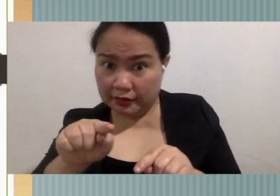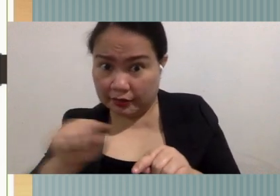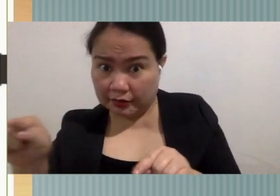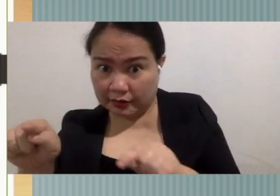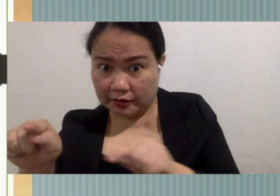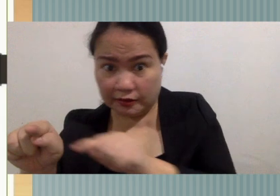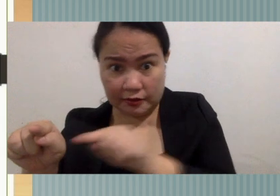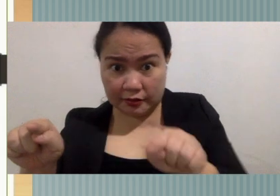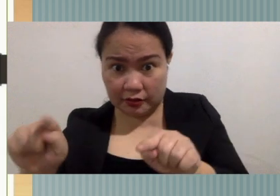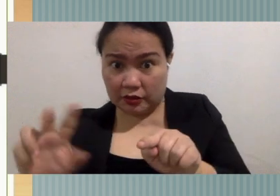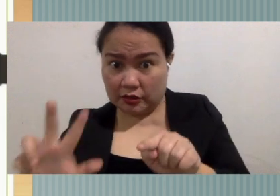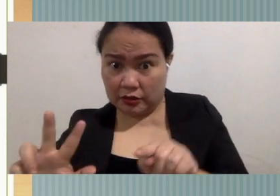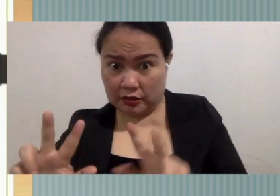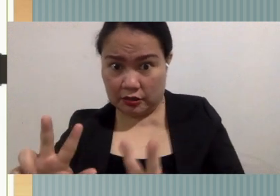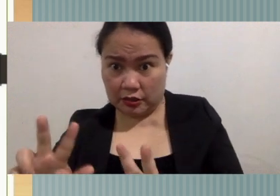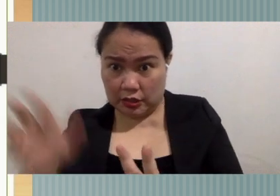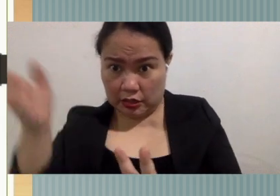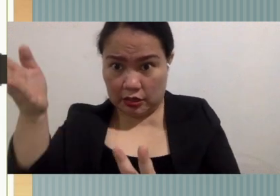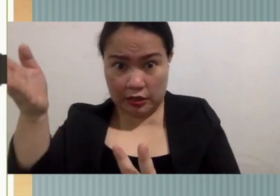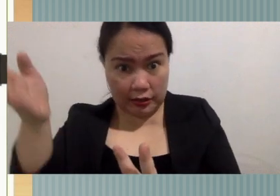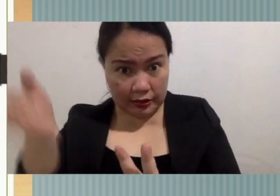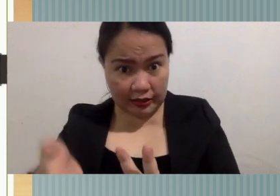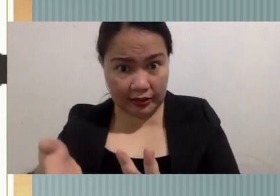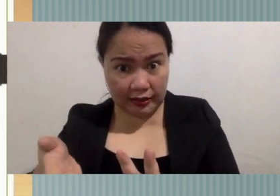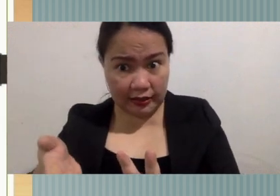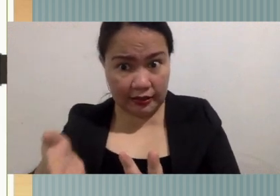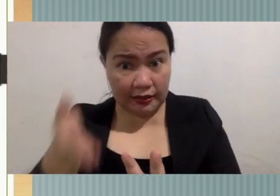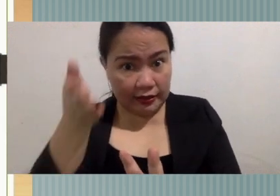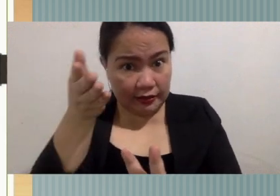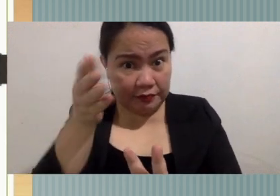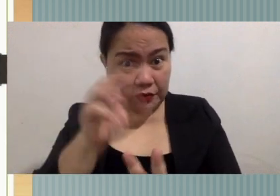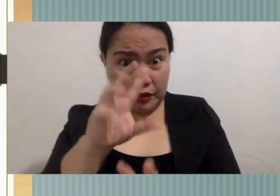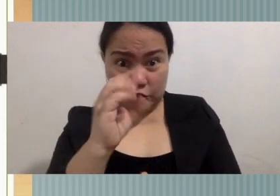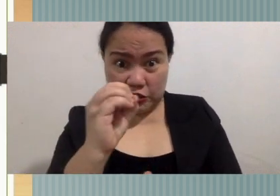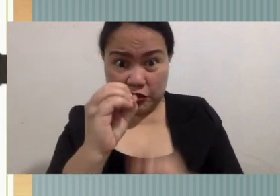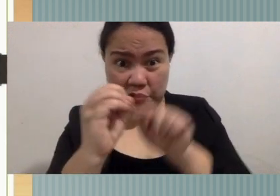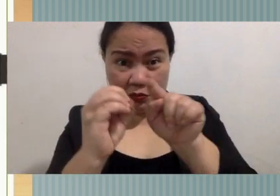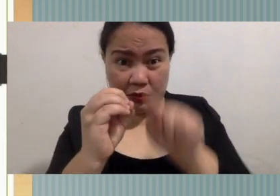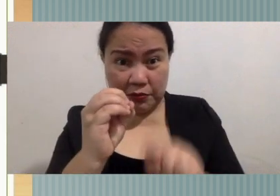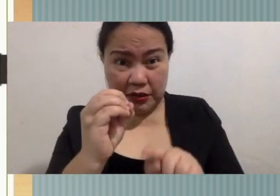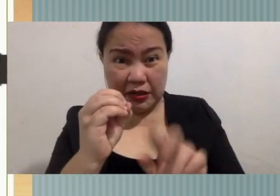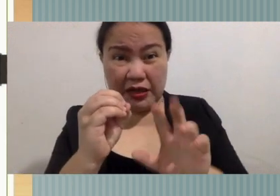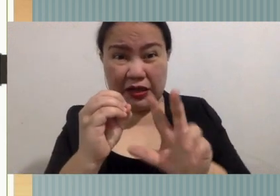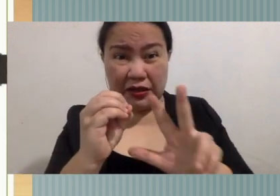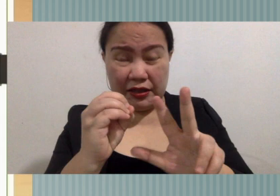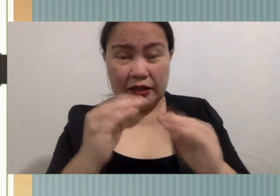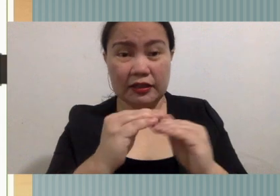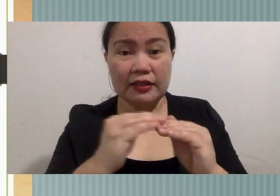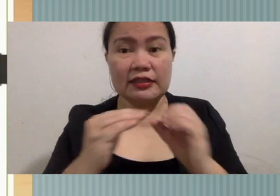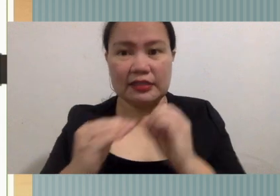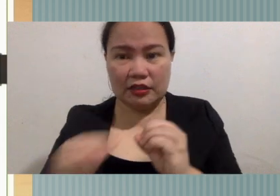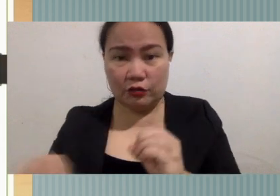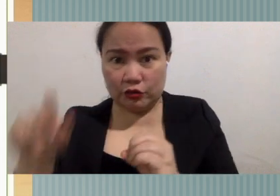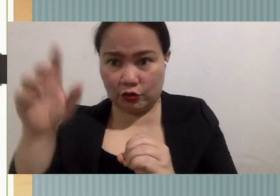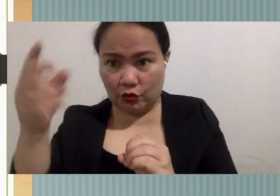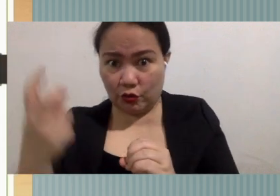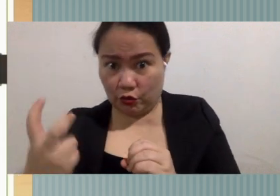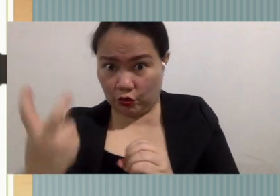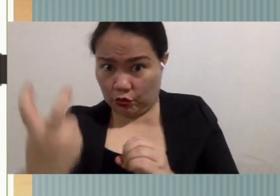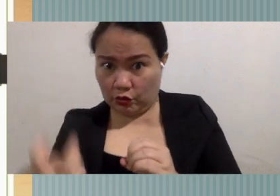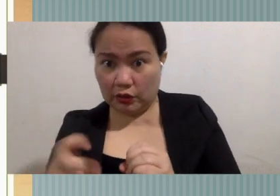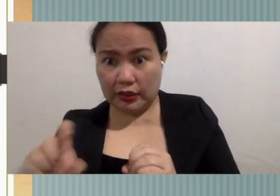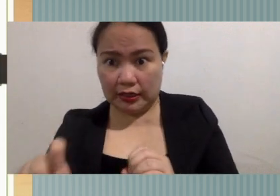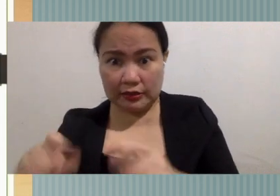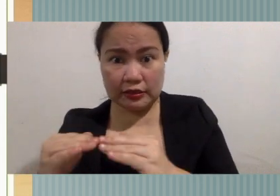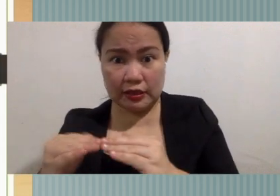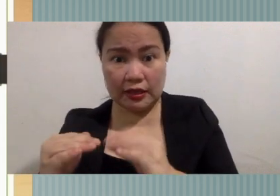gagawin? I-divide lang natin both side by 3. 0 divide 3 is 0. Sa